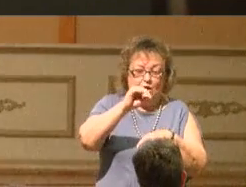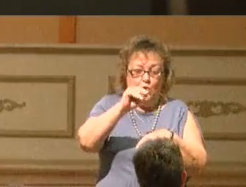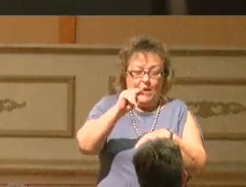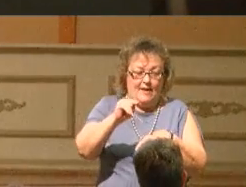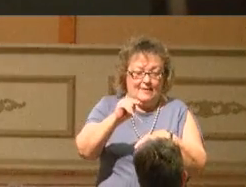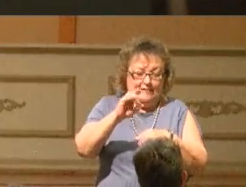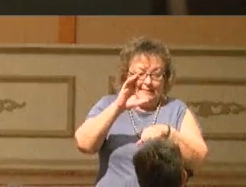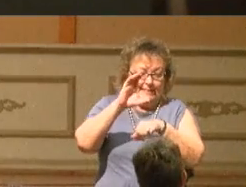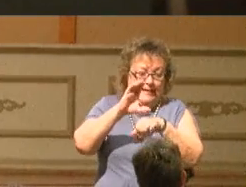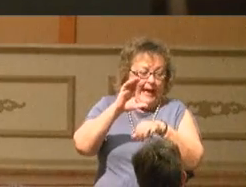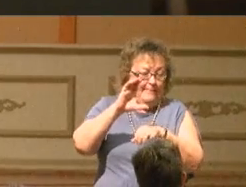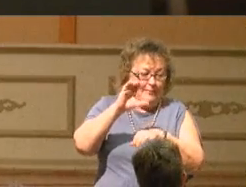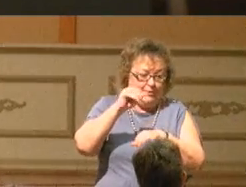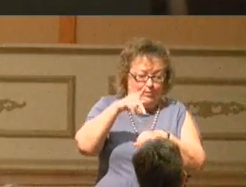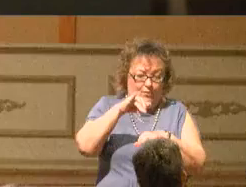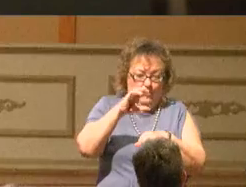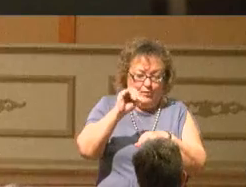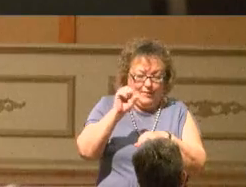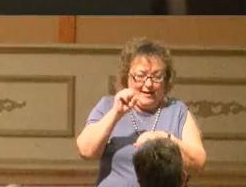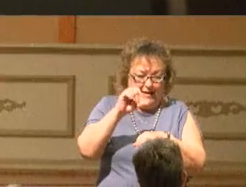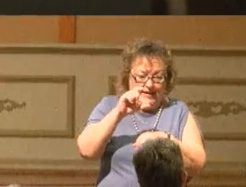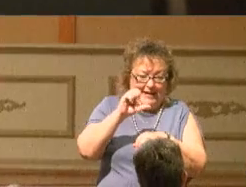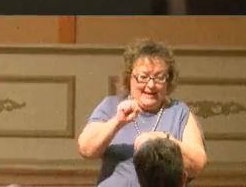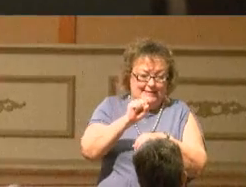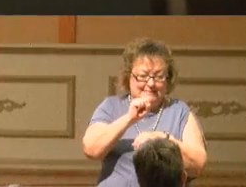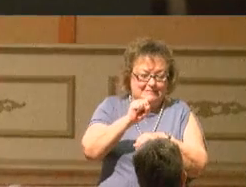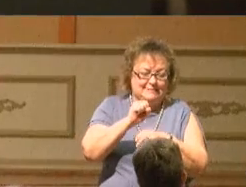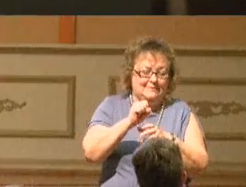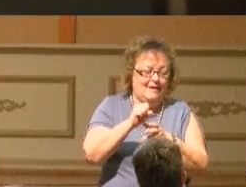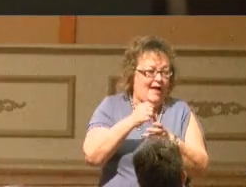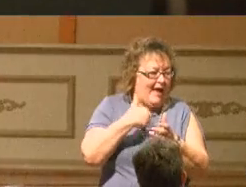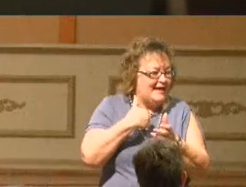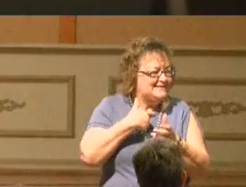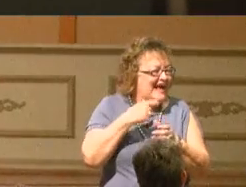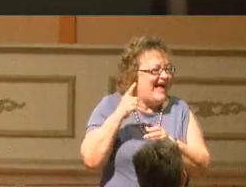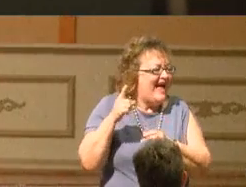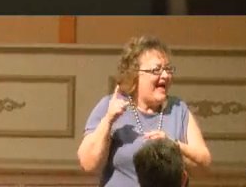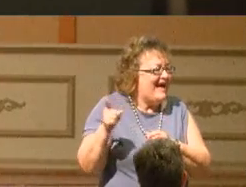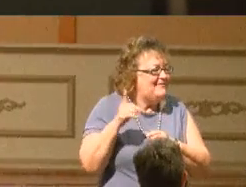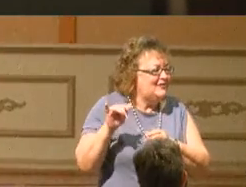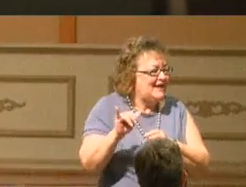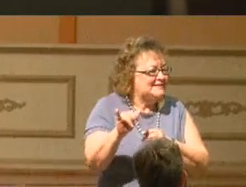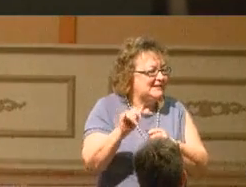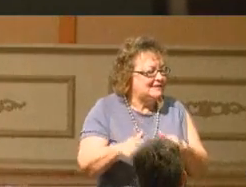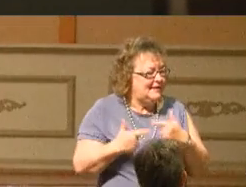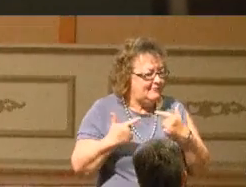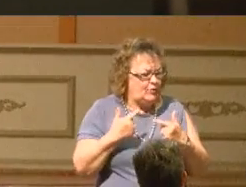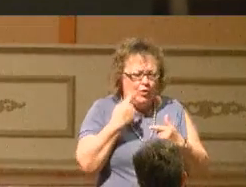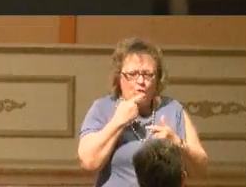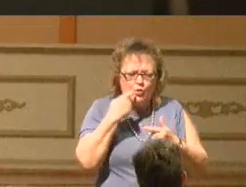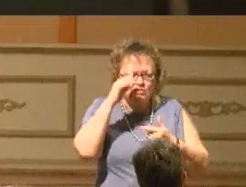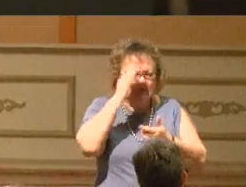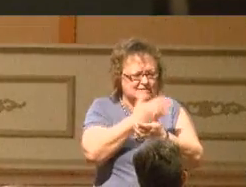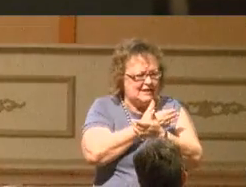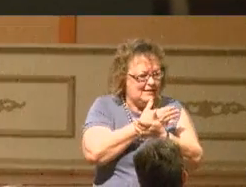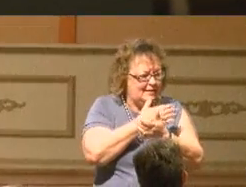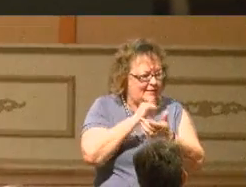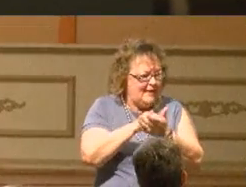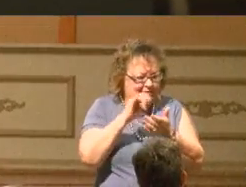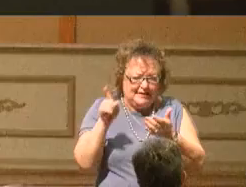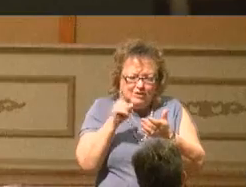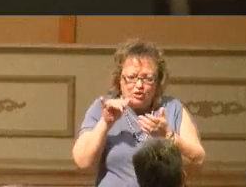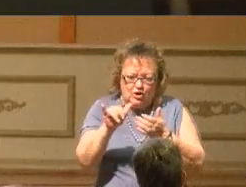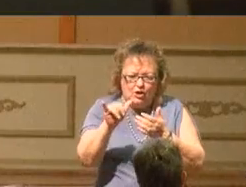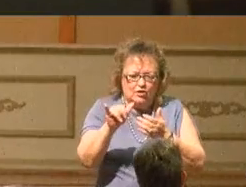S-O-N. He that believeth on the Son hath everlasting life. Now the Son, who is the Son? That is the eternal,